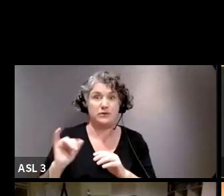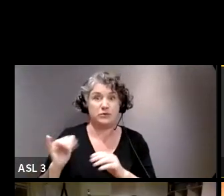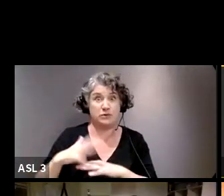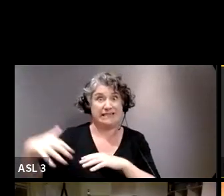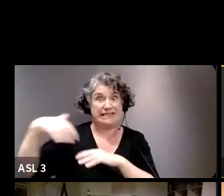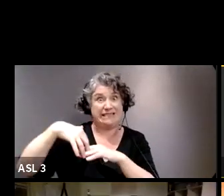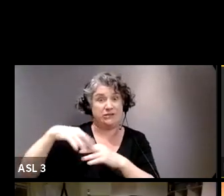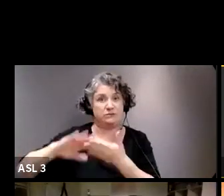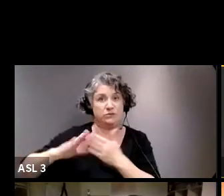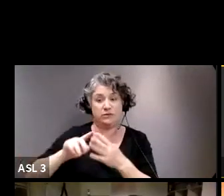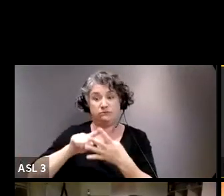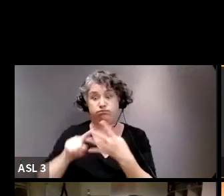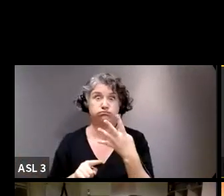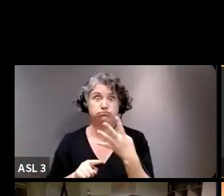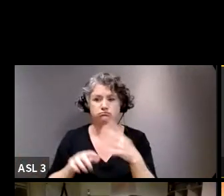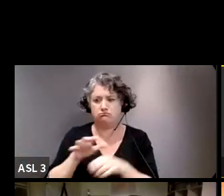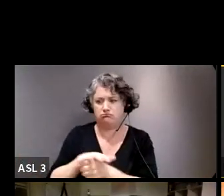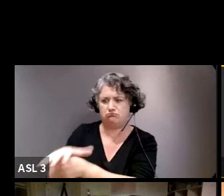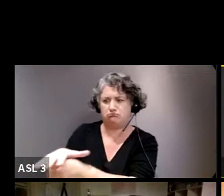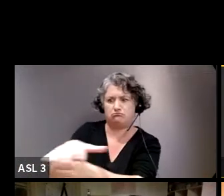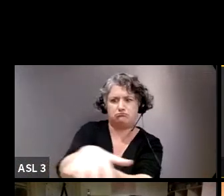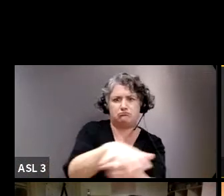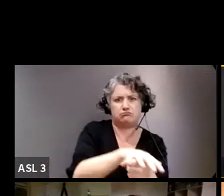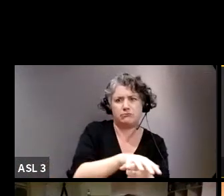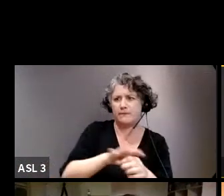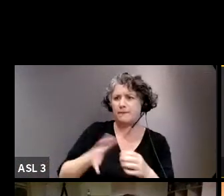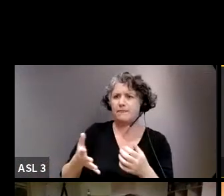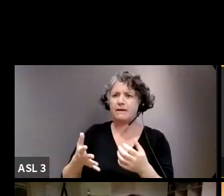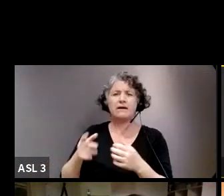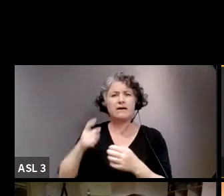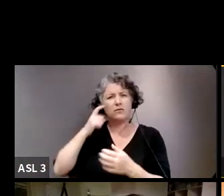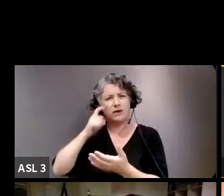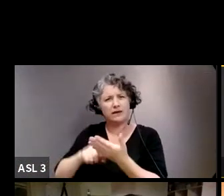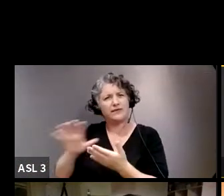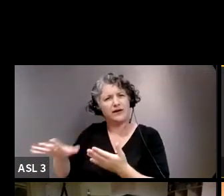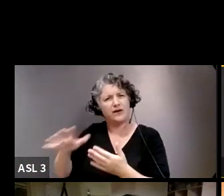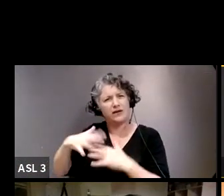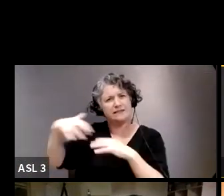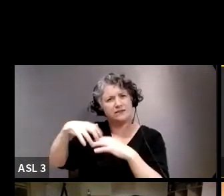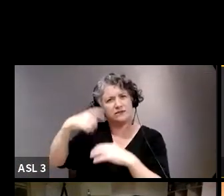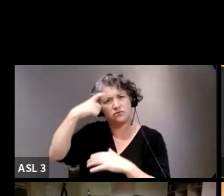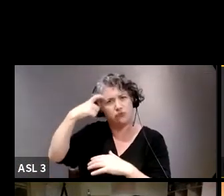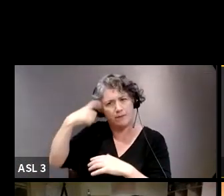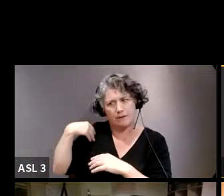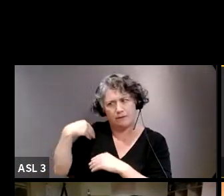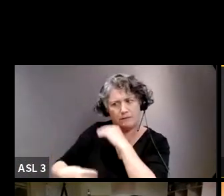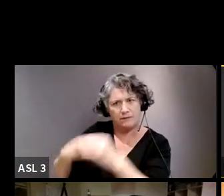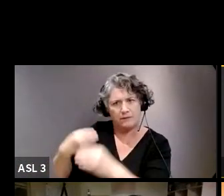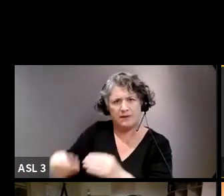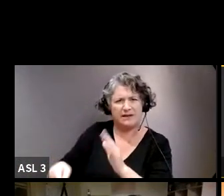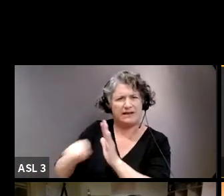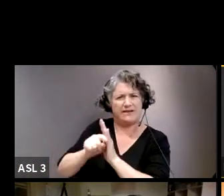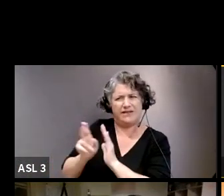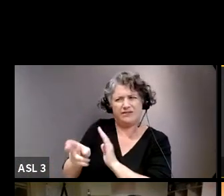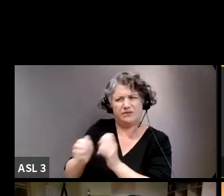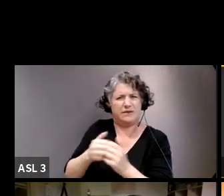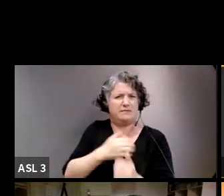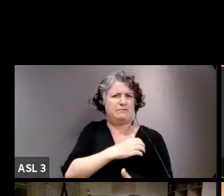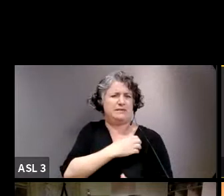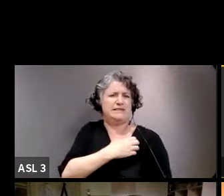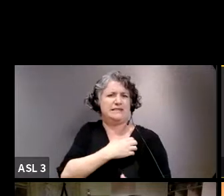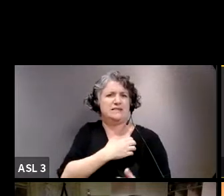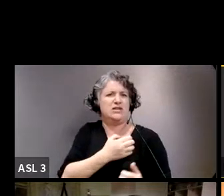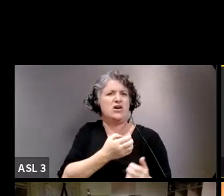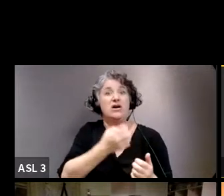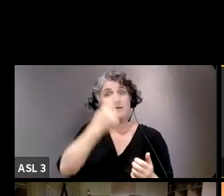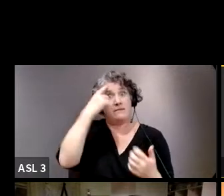community um recognizing the intergenerational trauma and um a negative history with with police so i